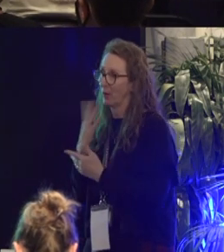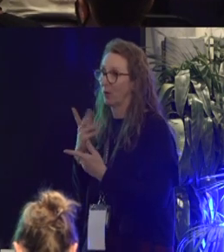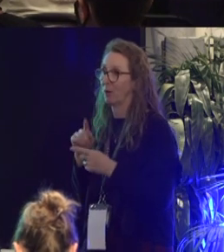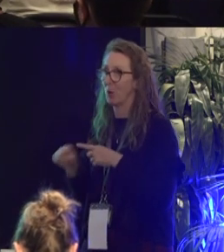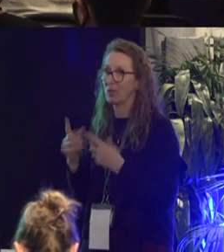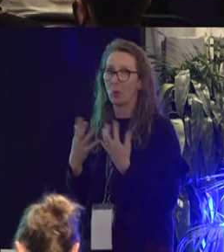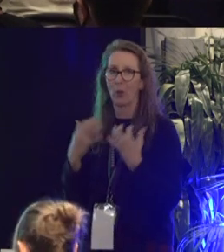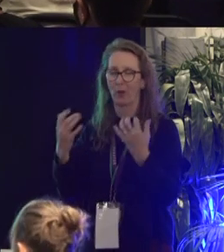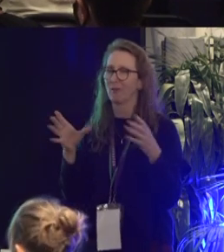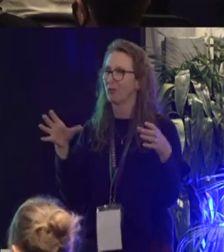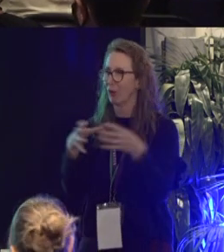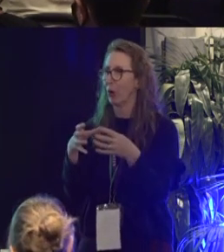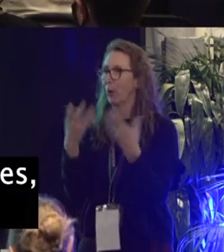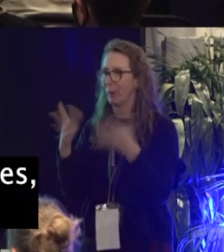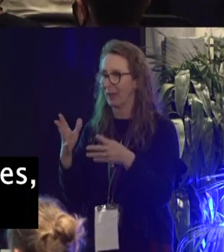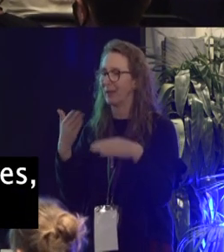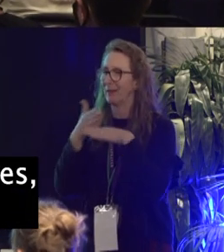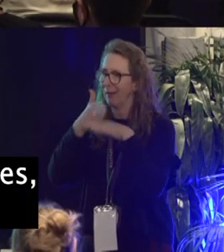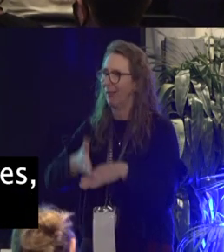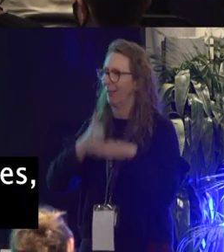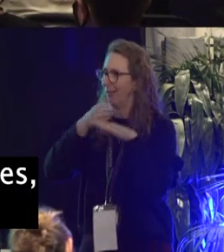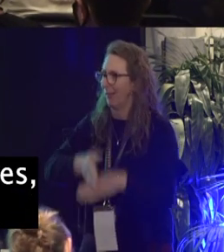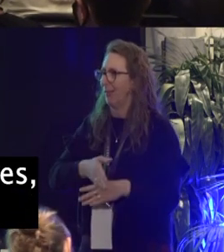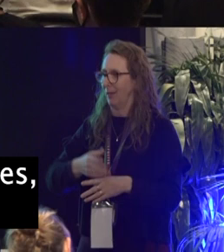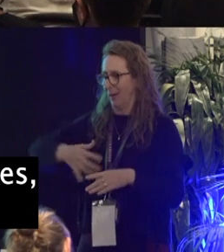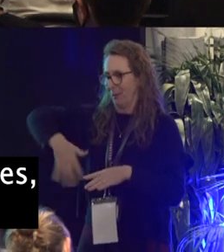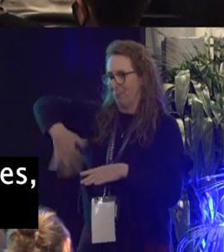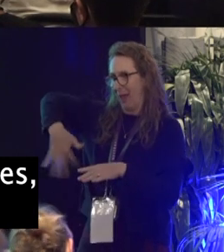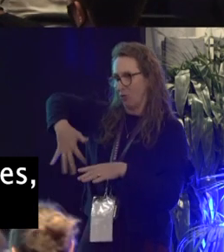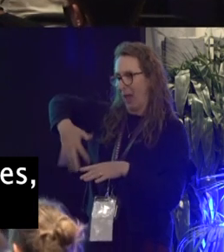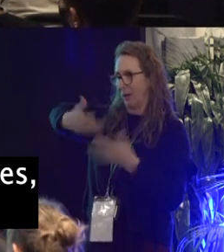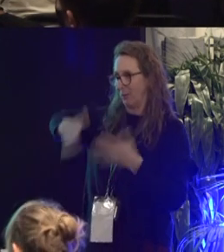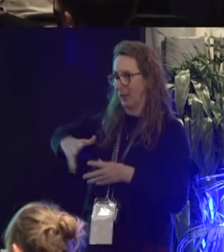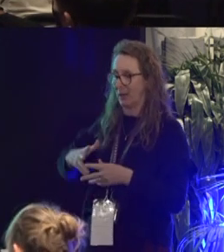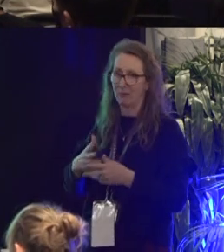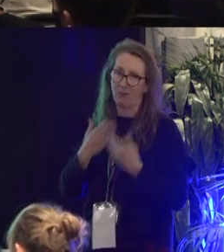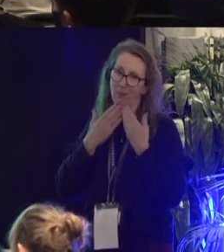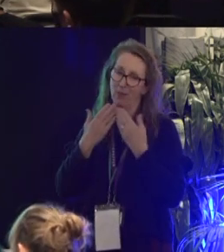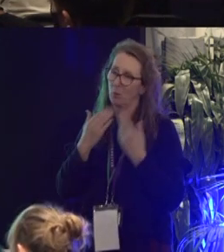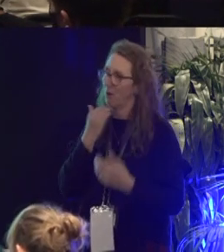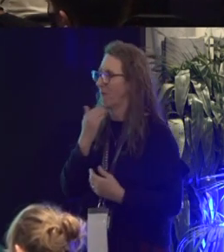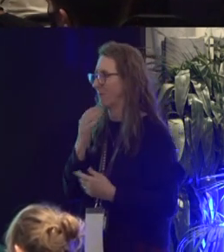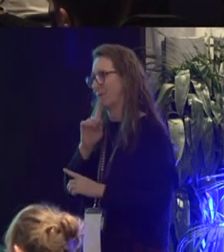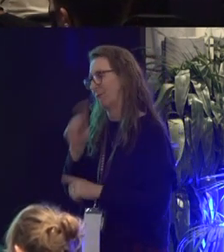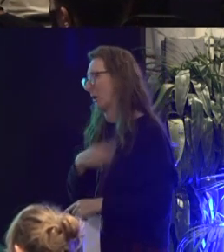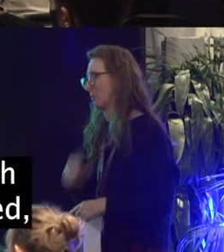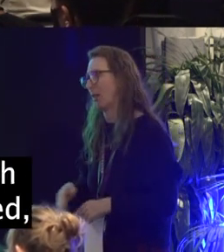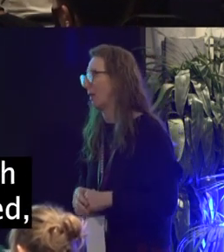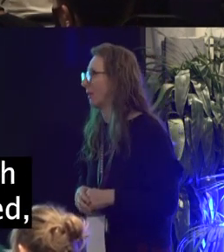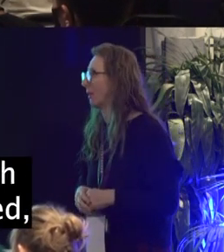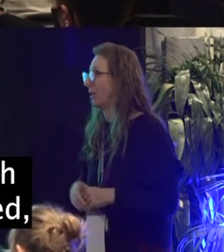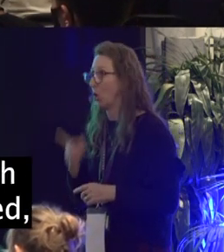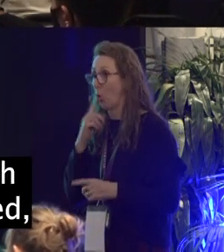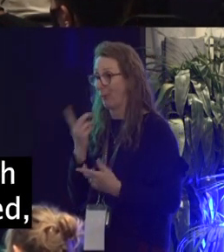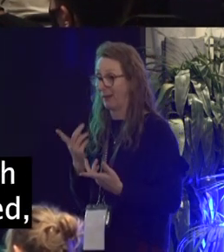this together for the last 2 days. People have been working really, really hard behind the scenes, and I can't thank you enough. All of the crew that have volunteered, people that have stepped in, you've all